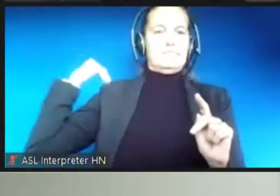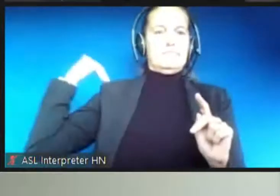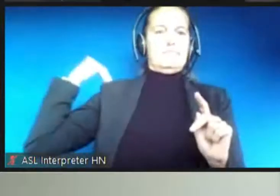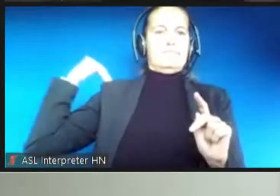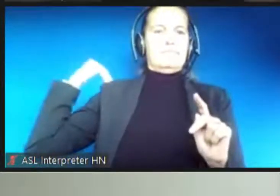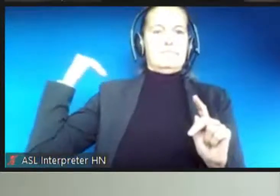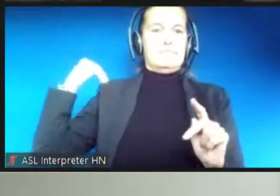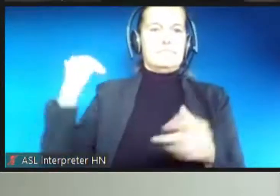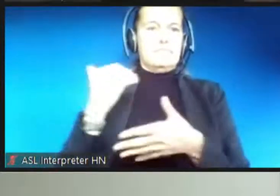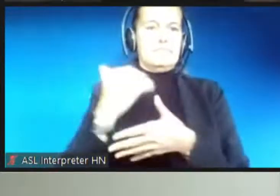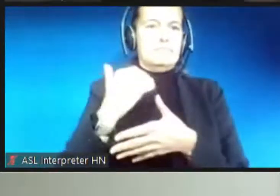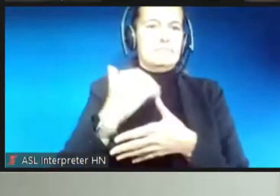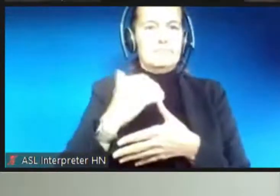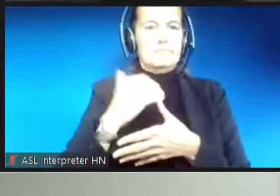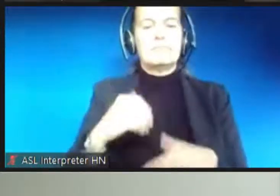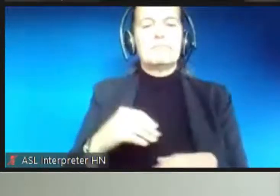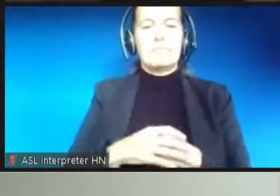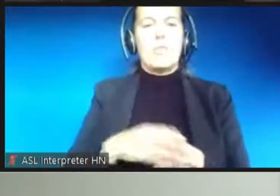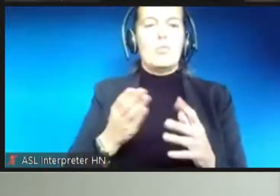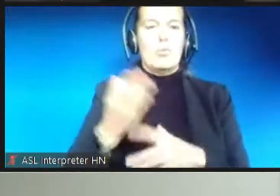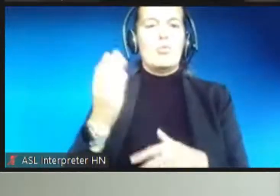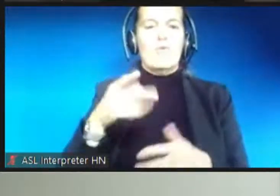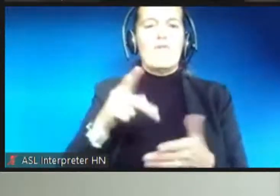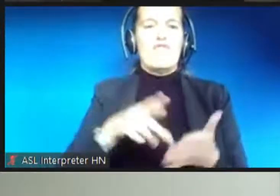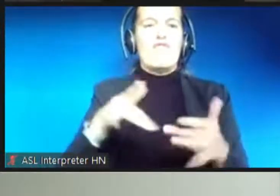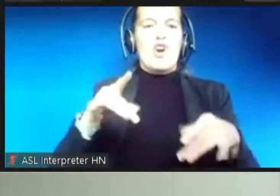national vaccine program through the pharmacies.